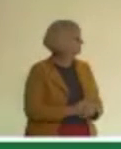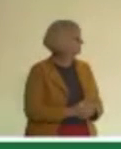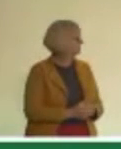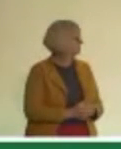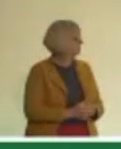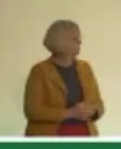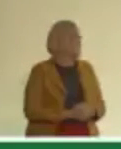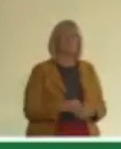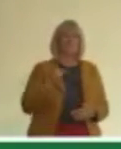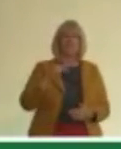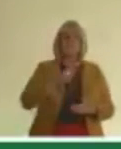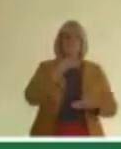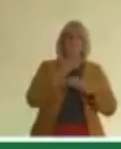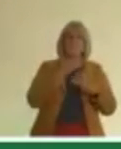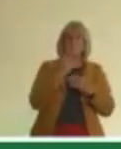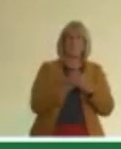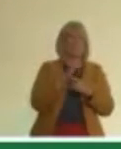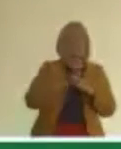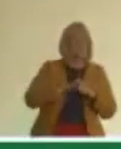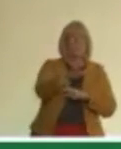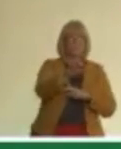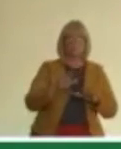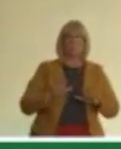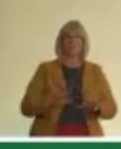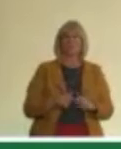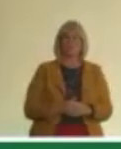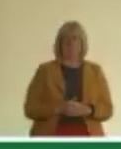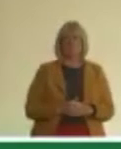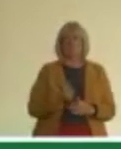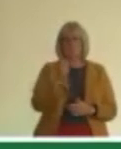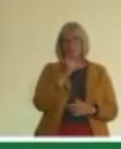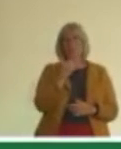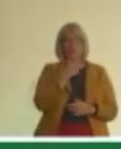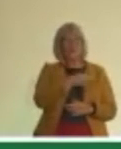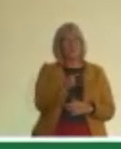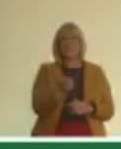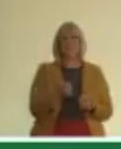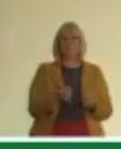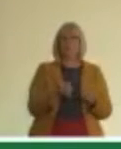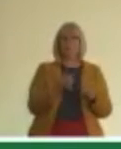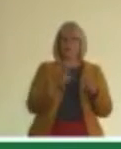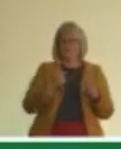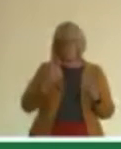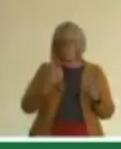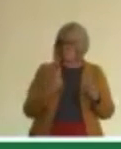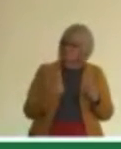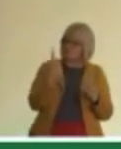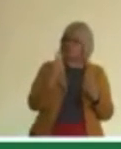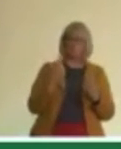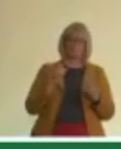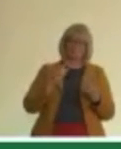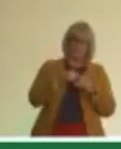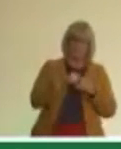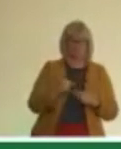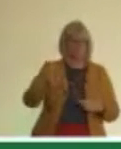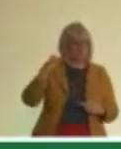This is a story about a future country that knows when people strike, our first response, along with resolution, is solidarity. This is a country